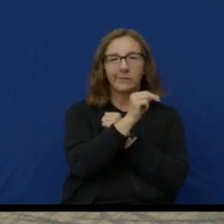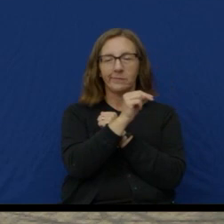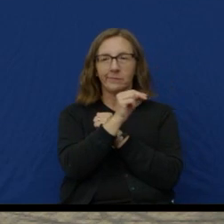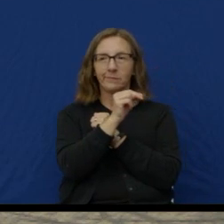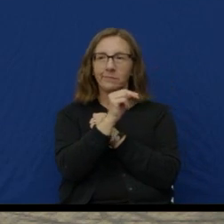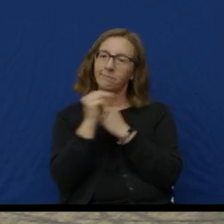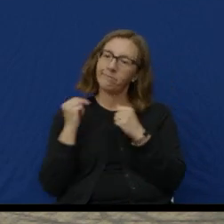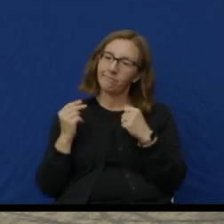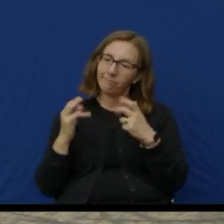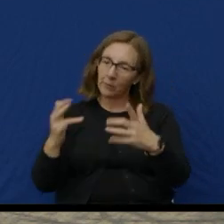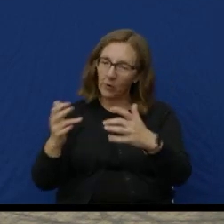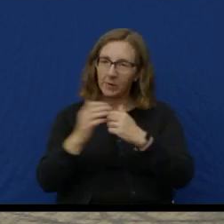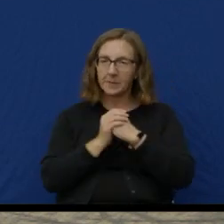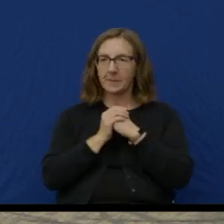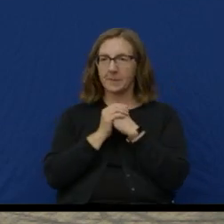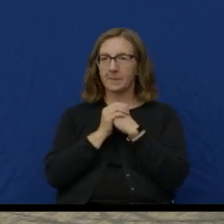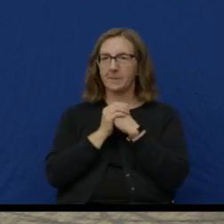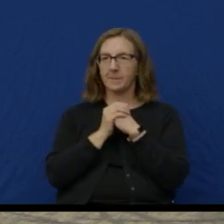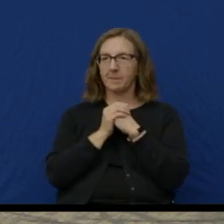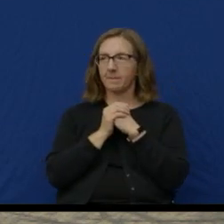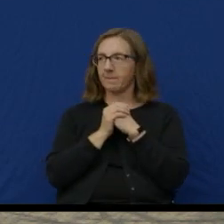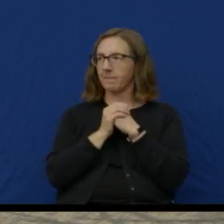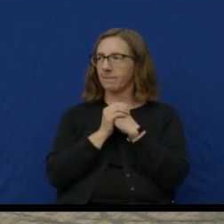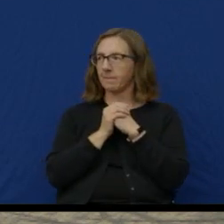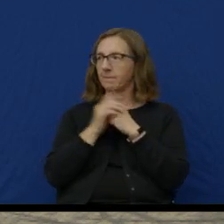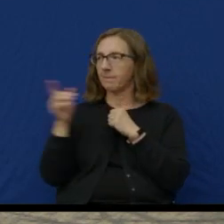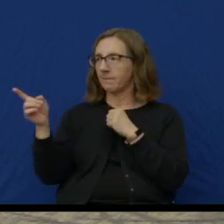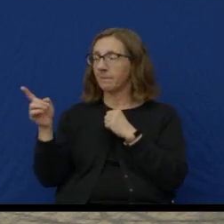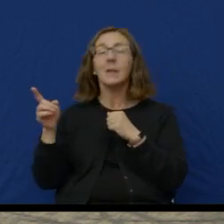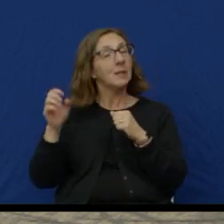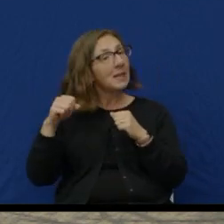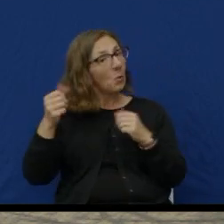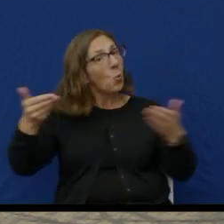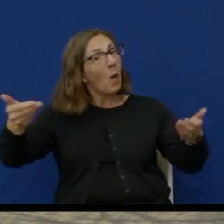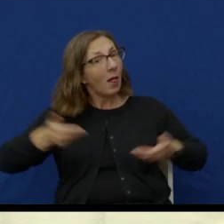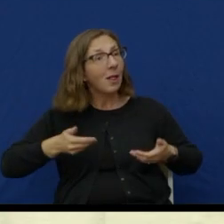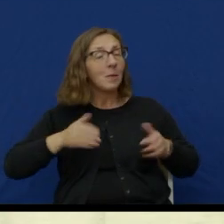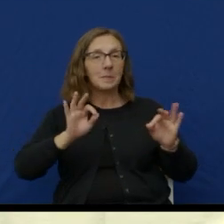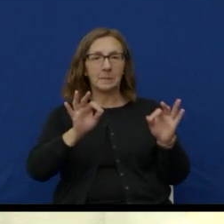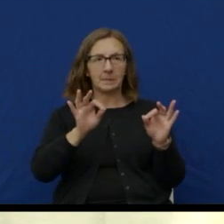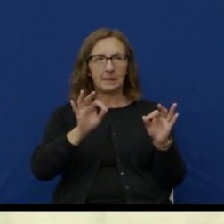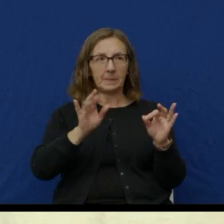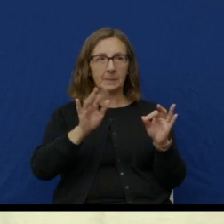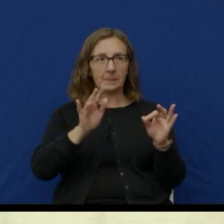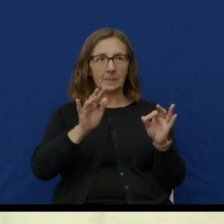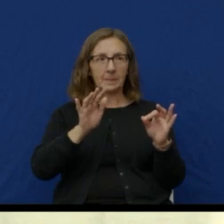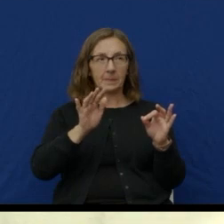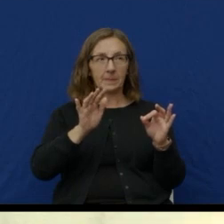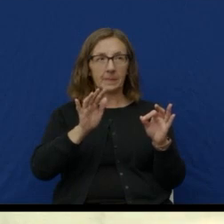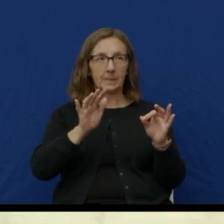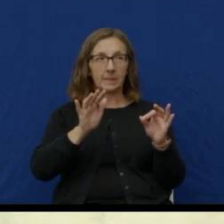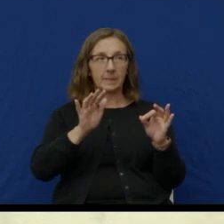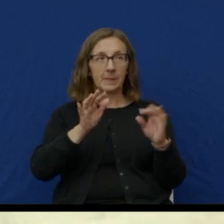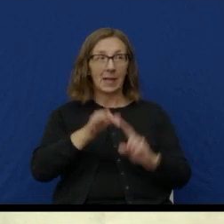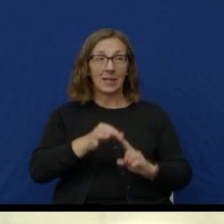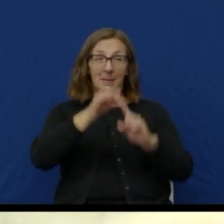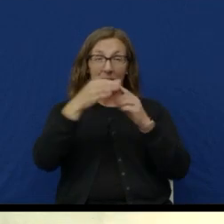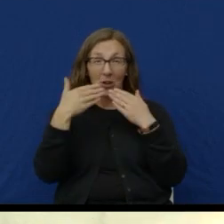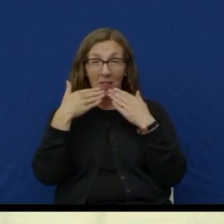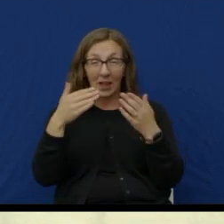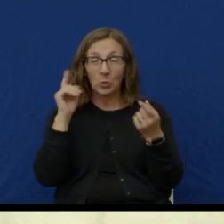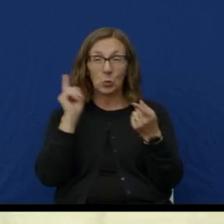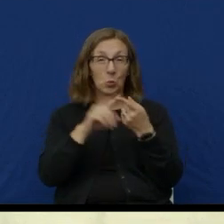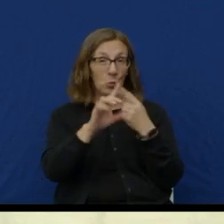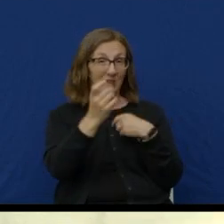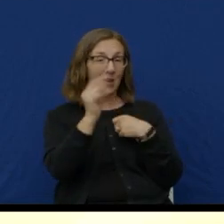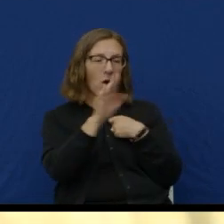moving things forward. I'm excited. Thank you. Well, we welcome you, and I want to make a special thank you to John